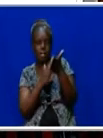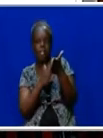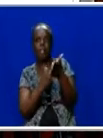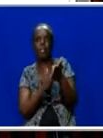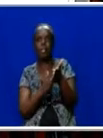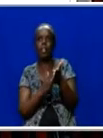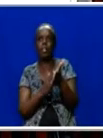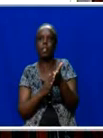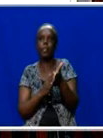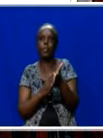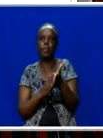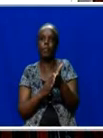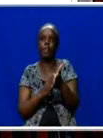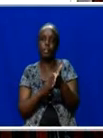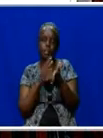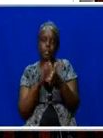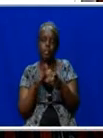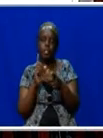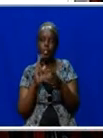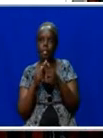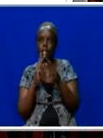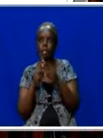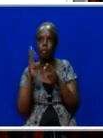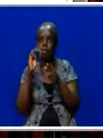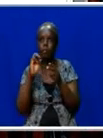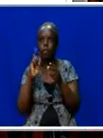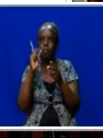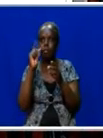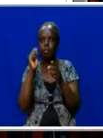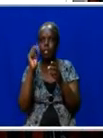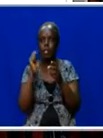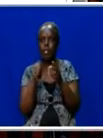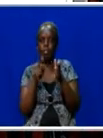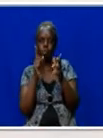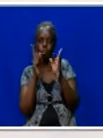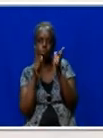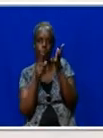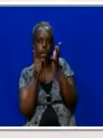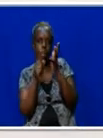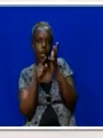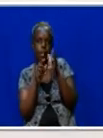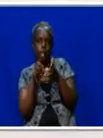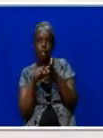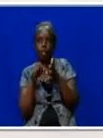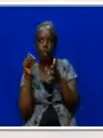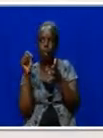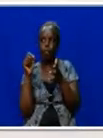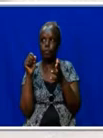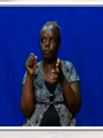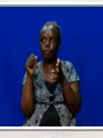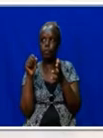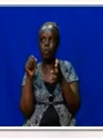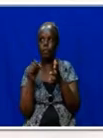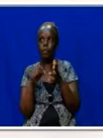at the center is what we call the median. You can even look at this by inspection and see. If I was to remove this and I